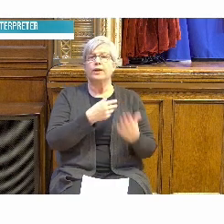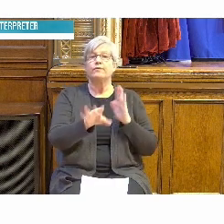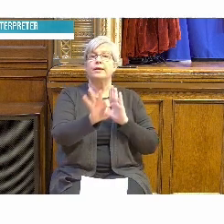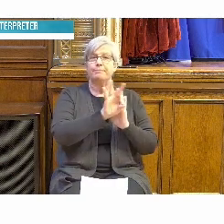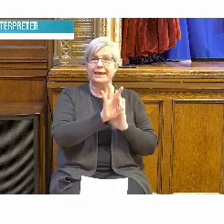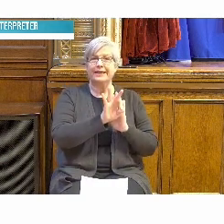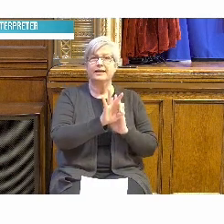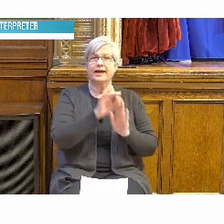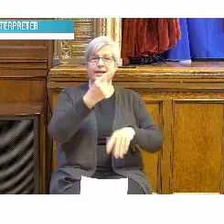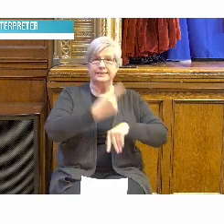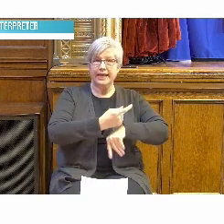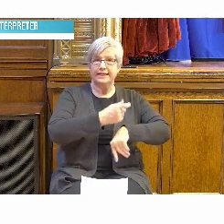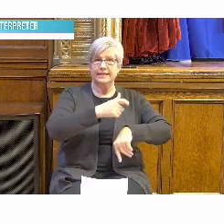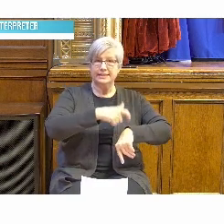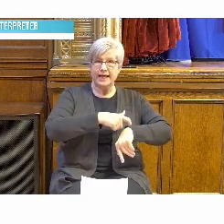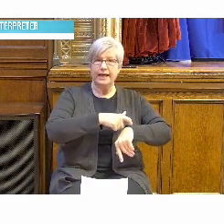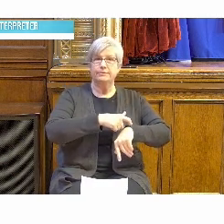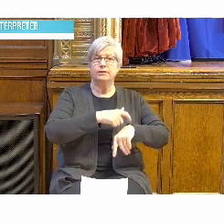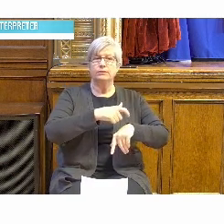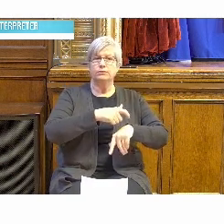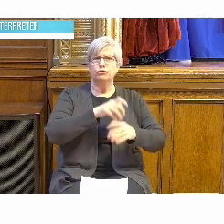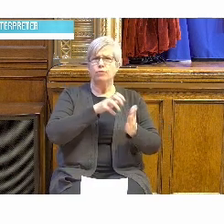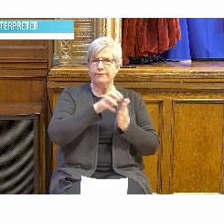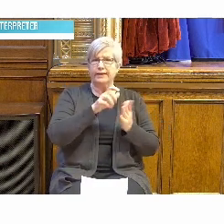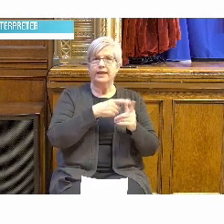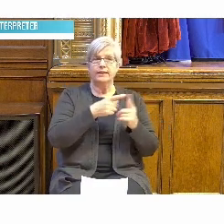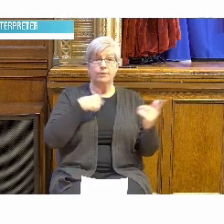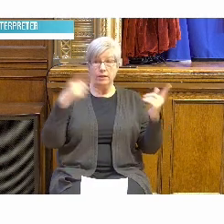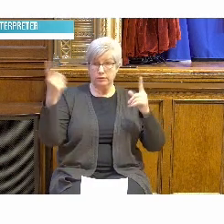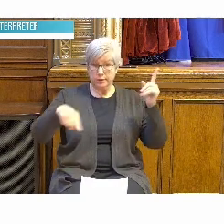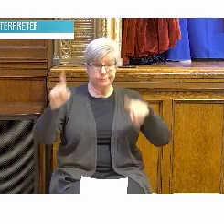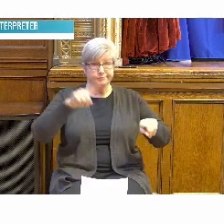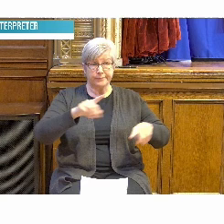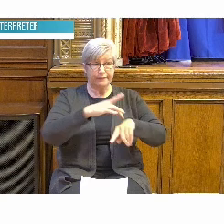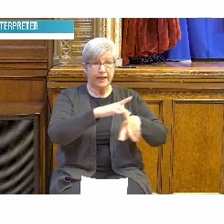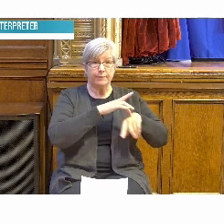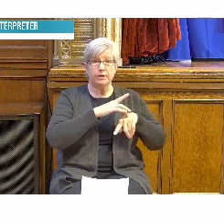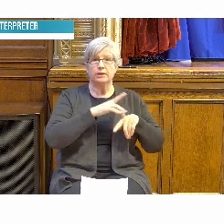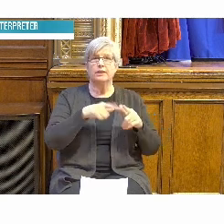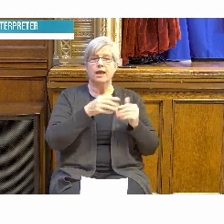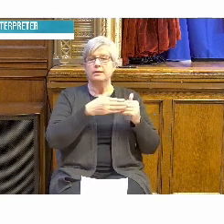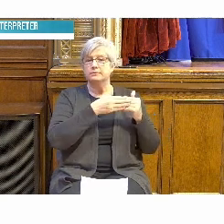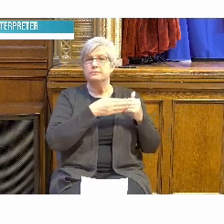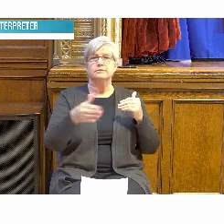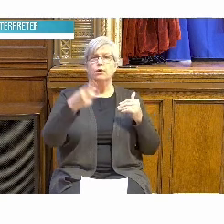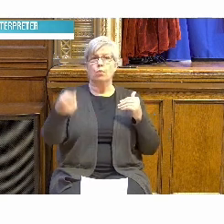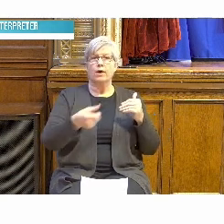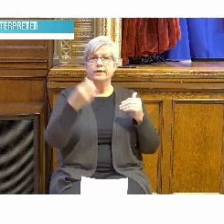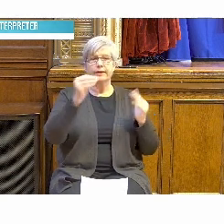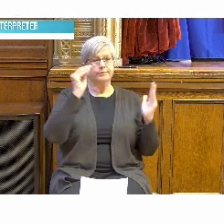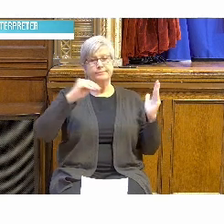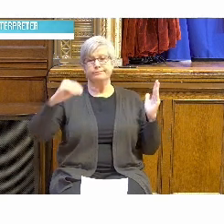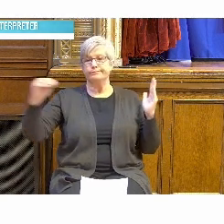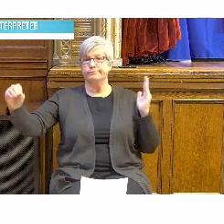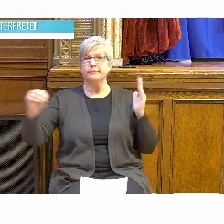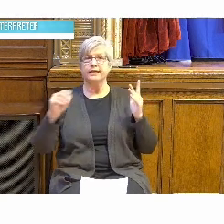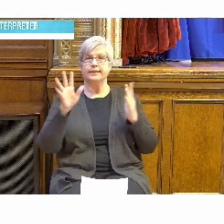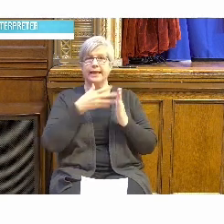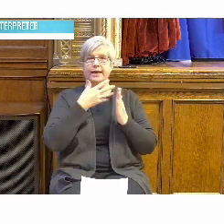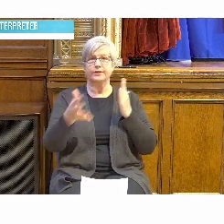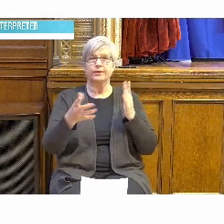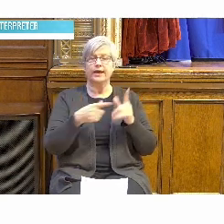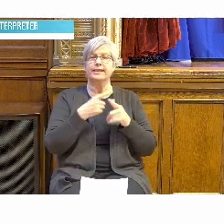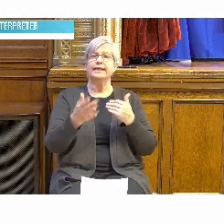know when the business meetings are going to be. And if we all mutually agree to it, it makes it easier for us to get a